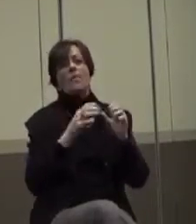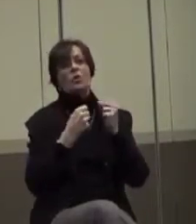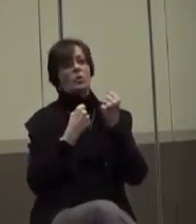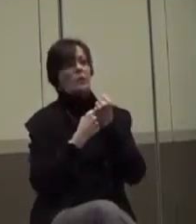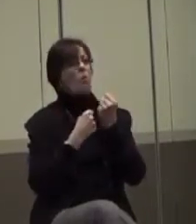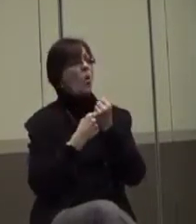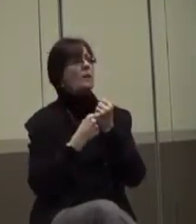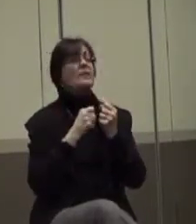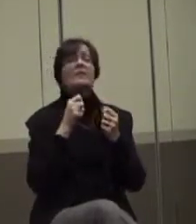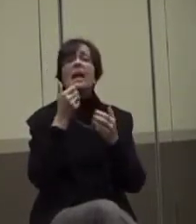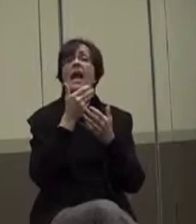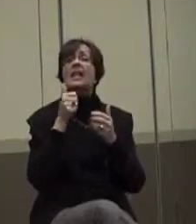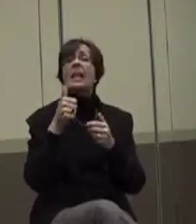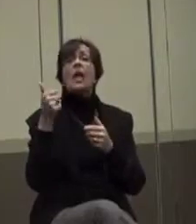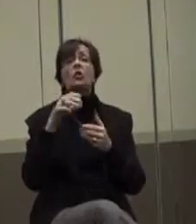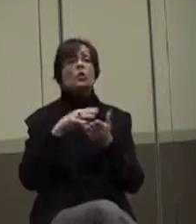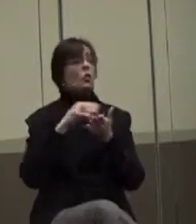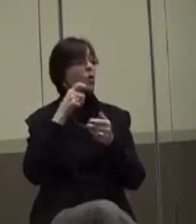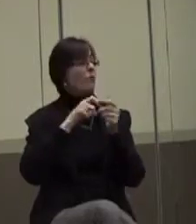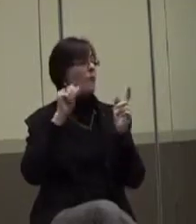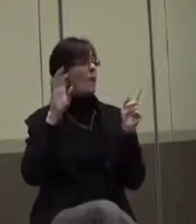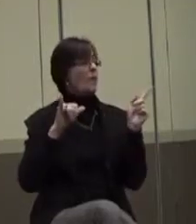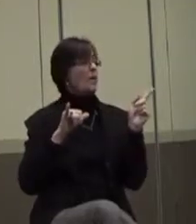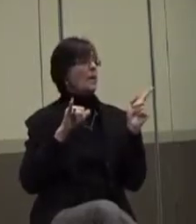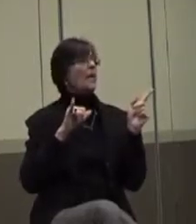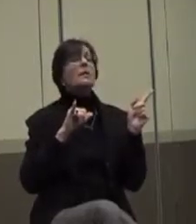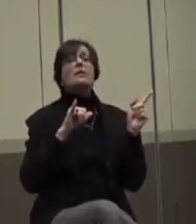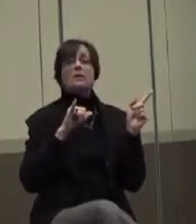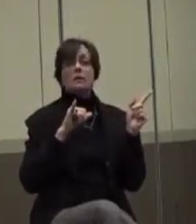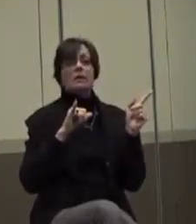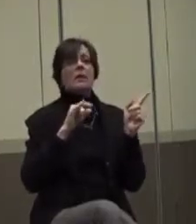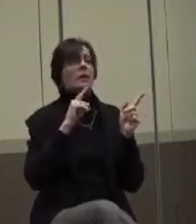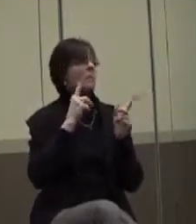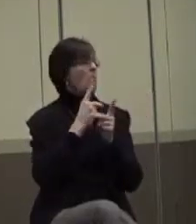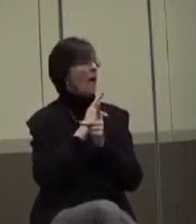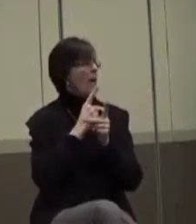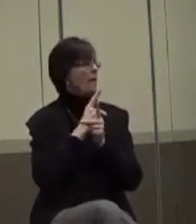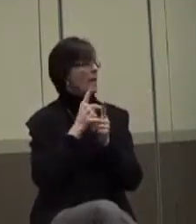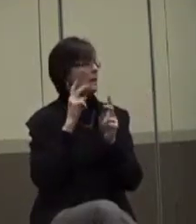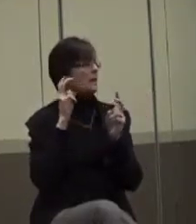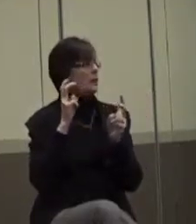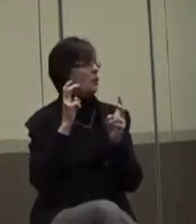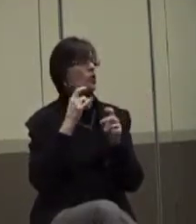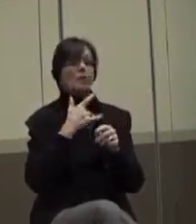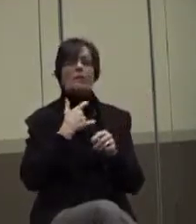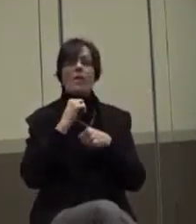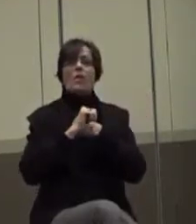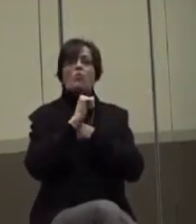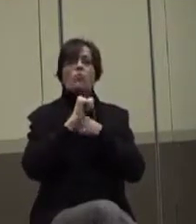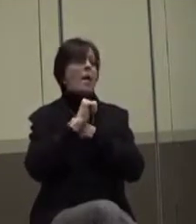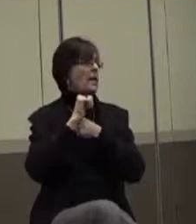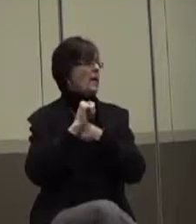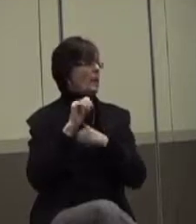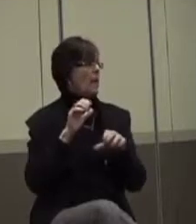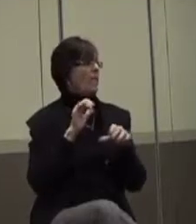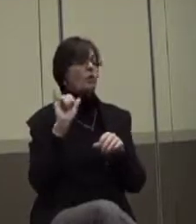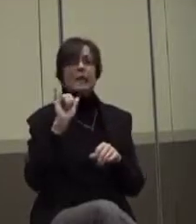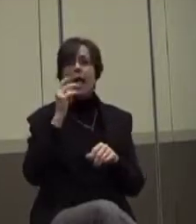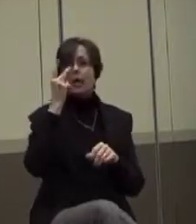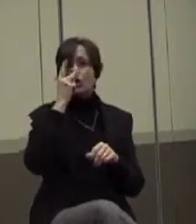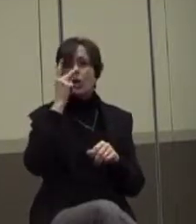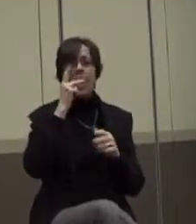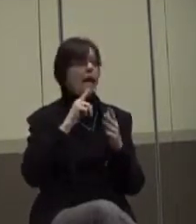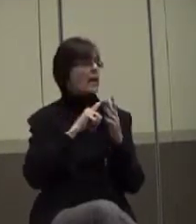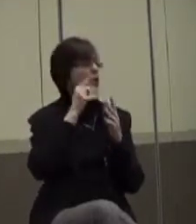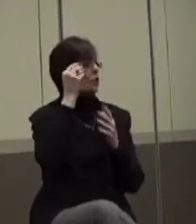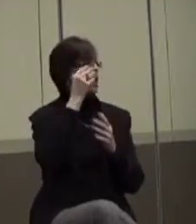here? Math is an issue. Math is an issue. She's beginning to threaten her behaviors, like urinating, so Okay. she